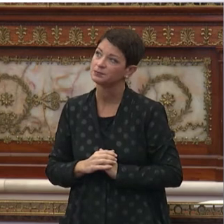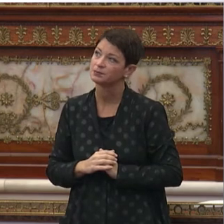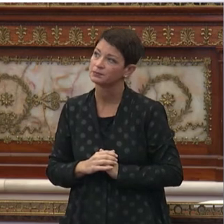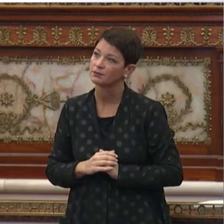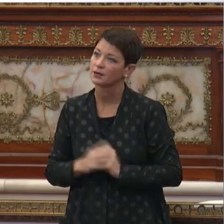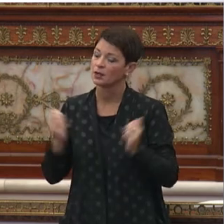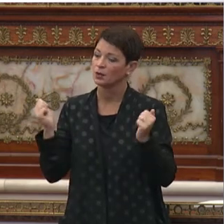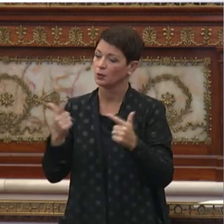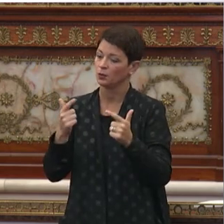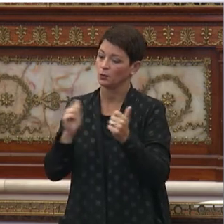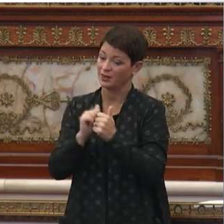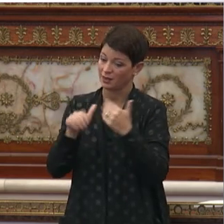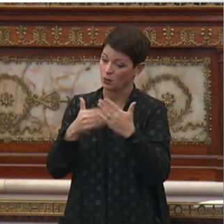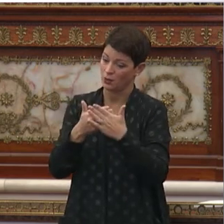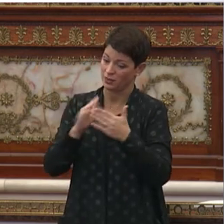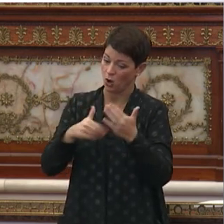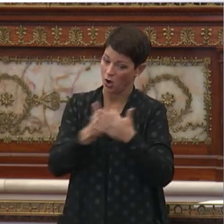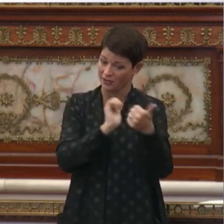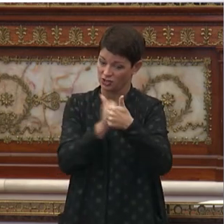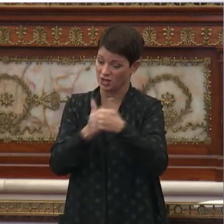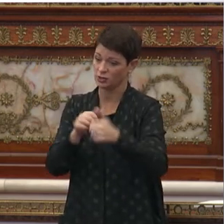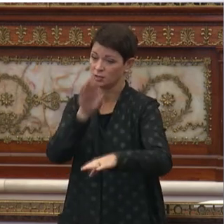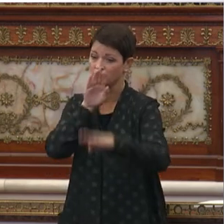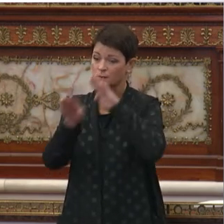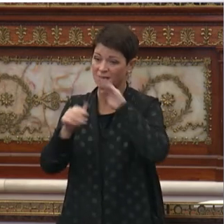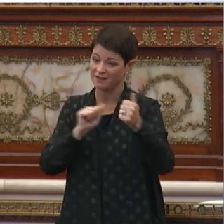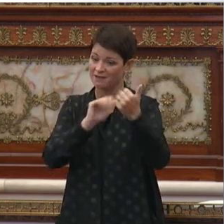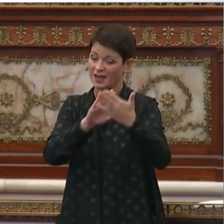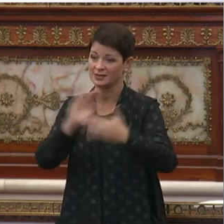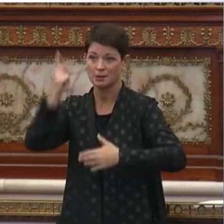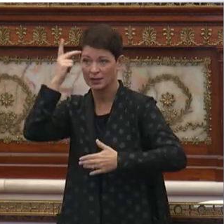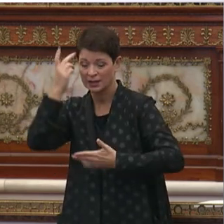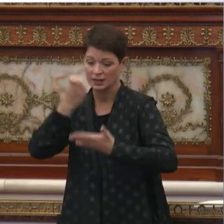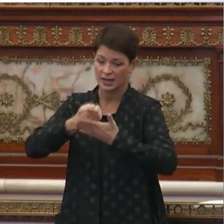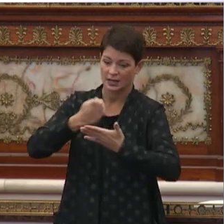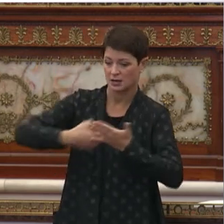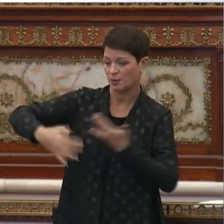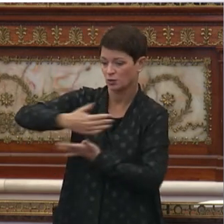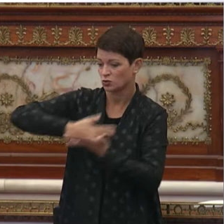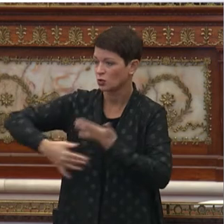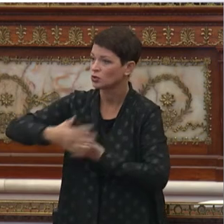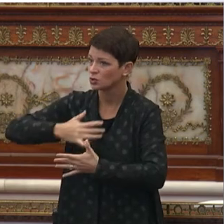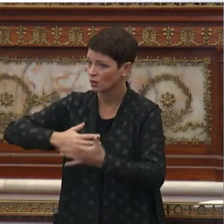With all the challenges that are before us politically, economically, socially,